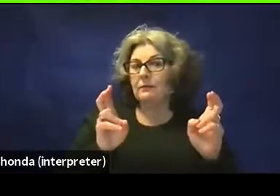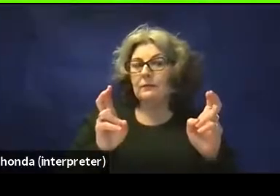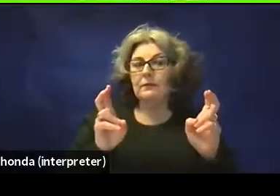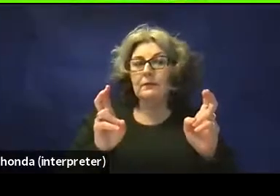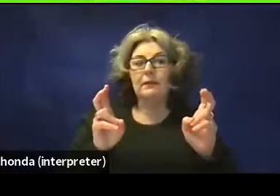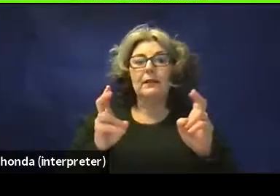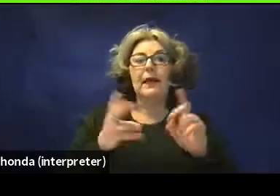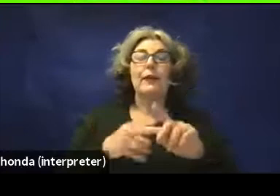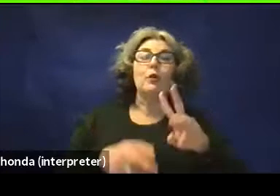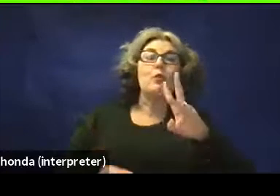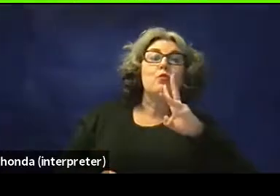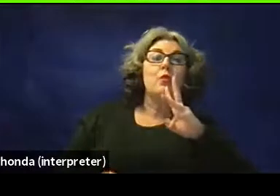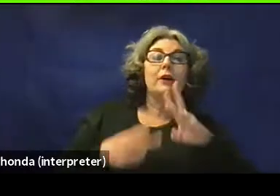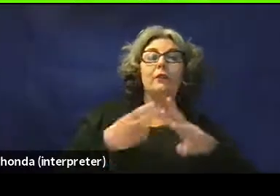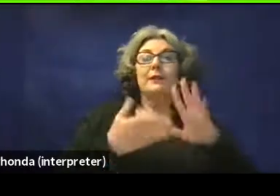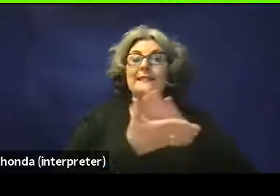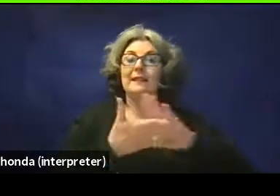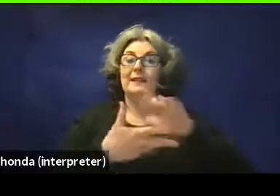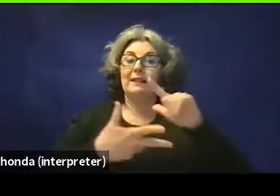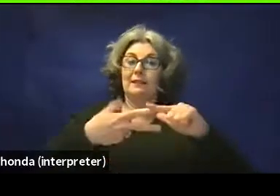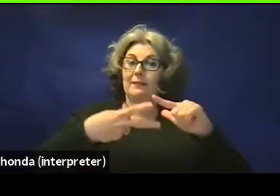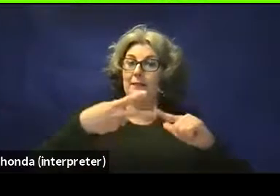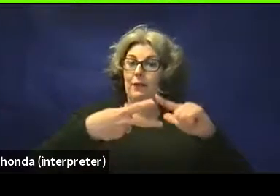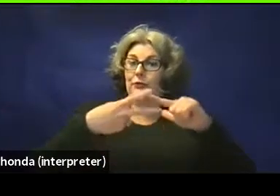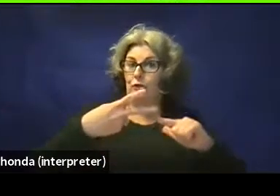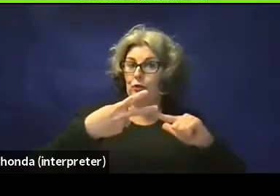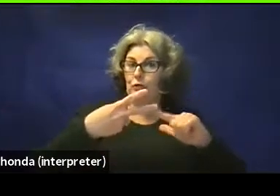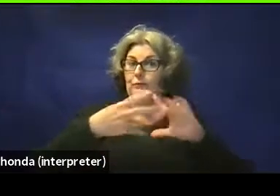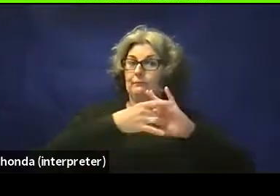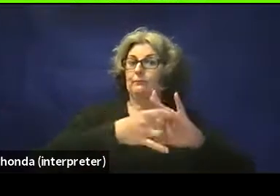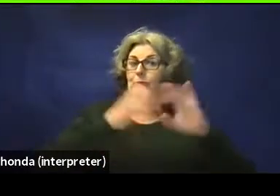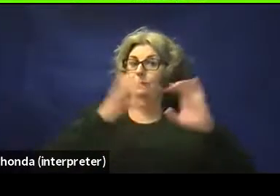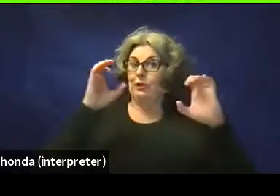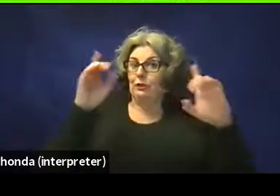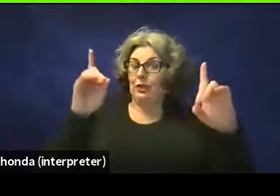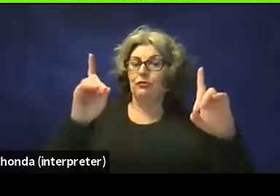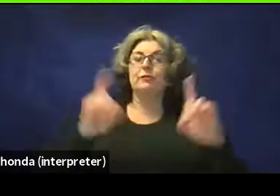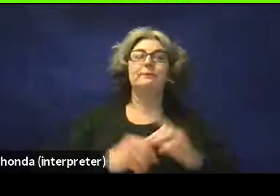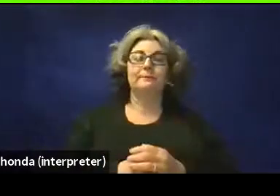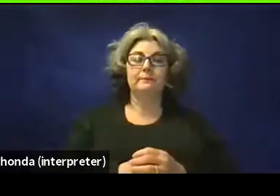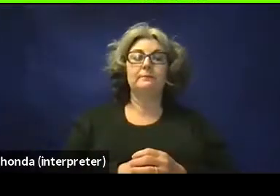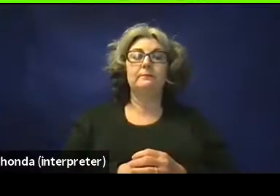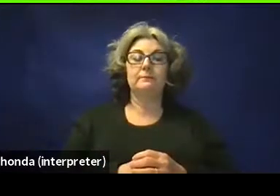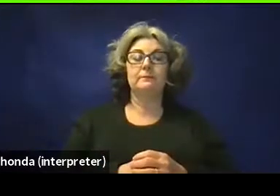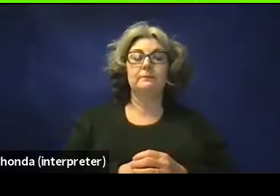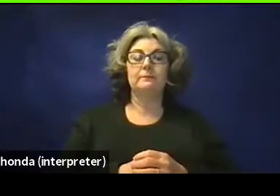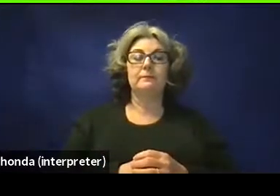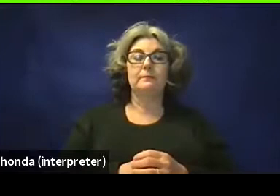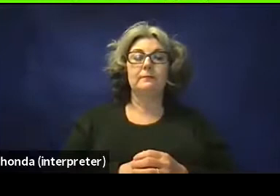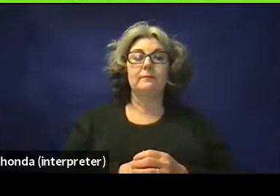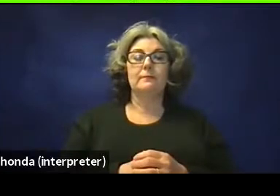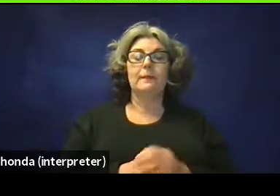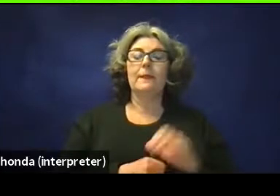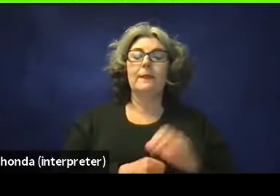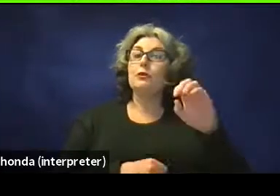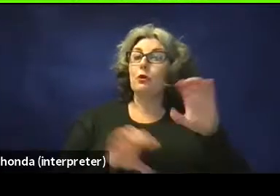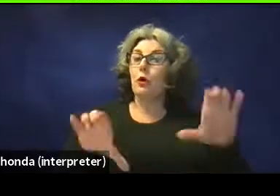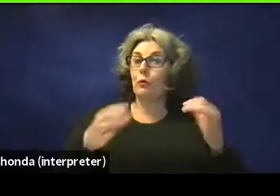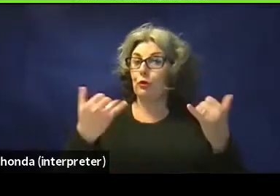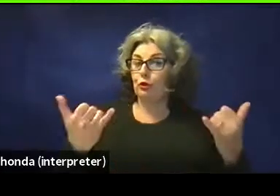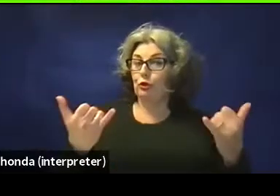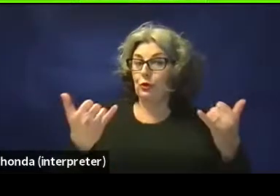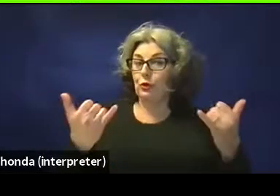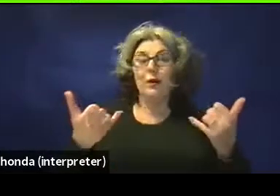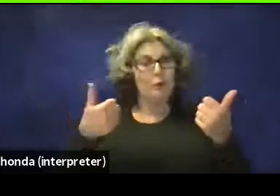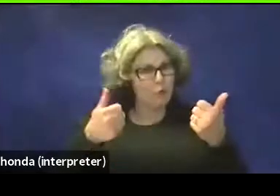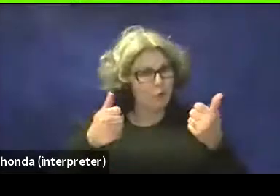and sanitation. So those are two pillars that we also hang with the education component of that activity. And so what we're doing is we